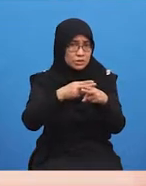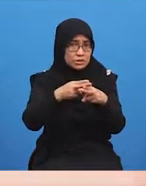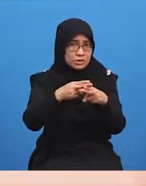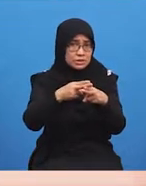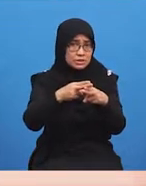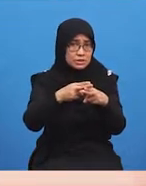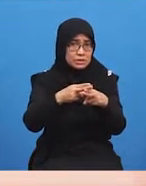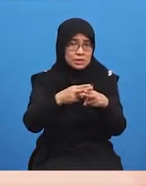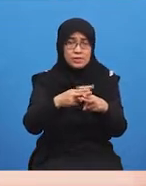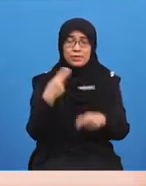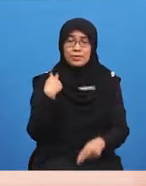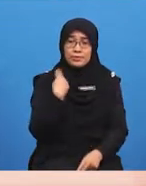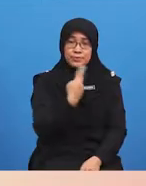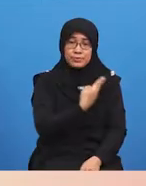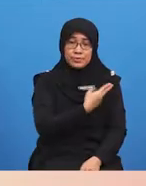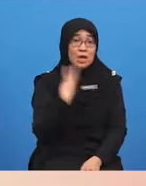using contractions.